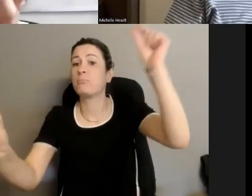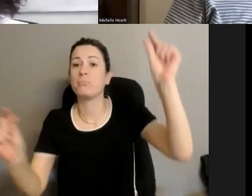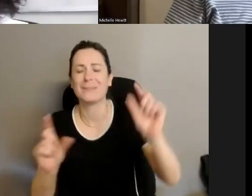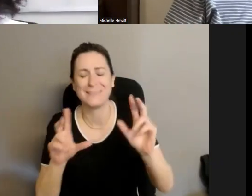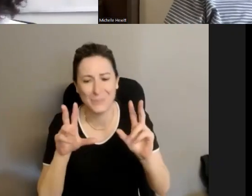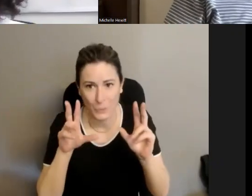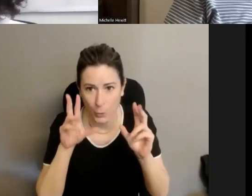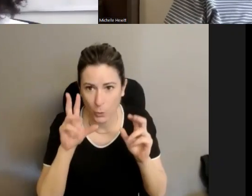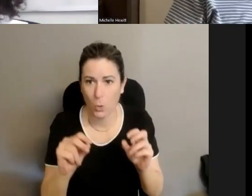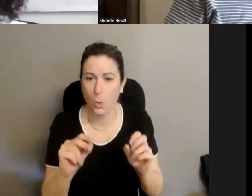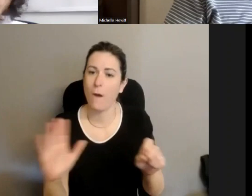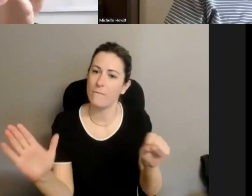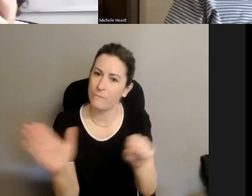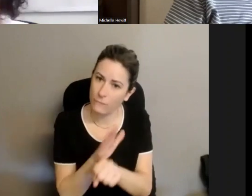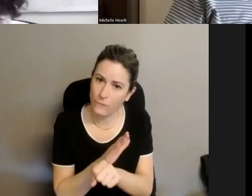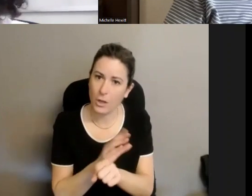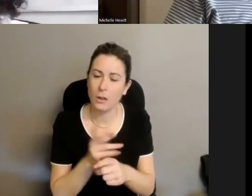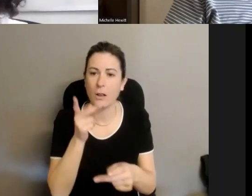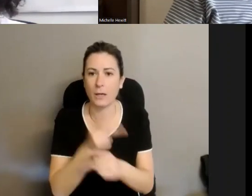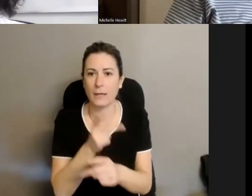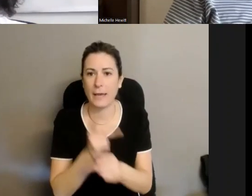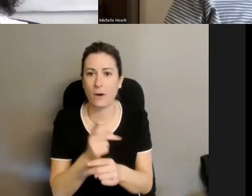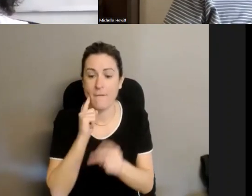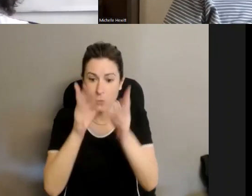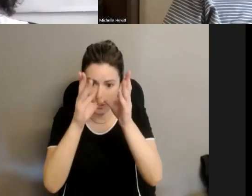cares for the whole person for their whole life.